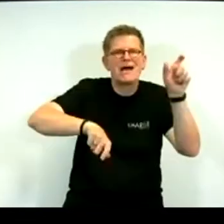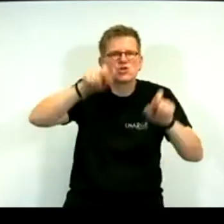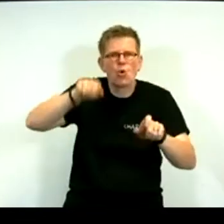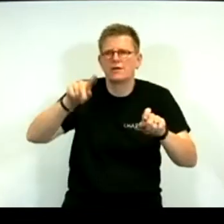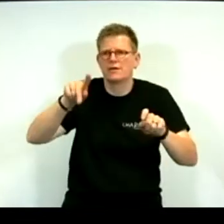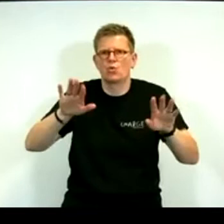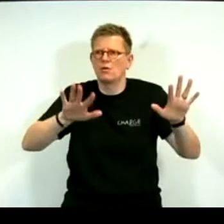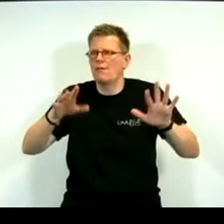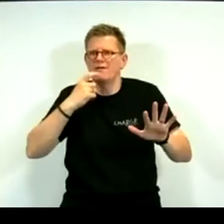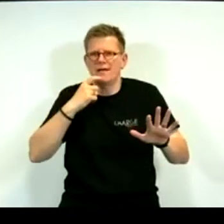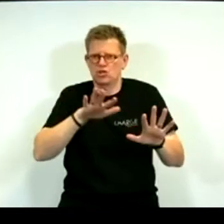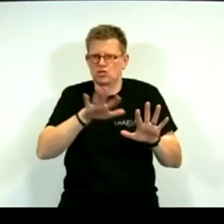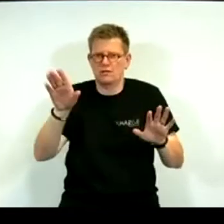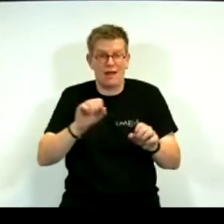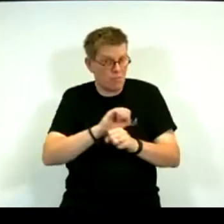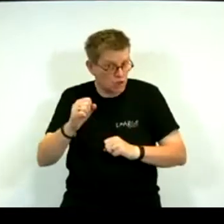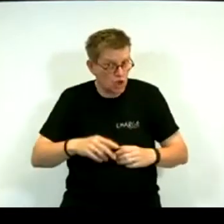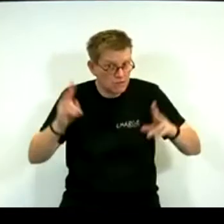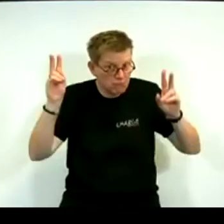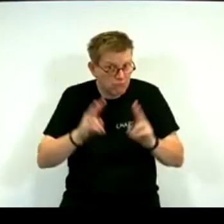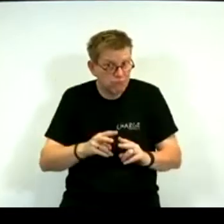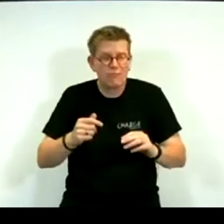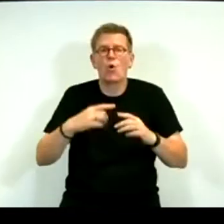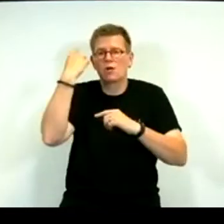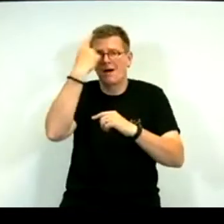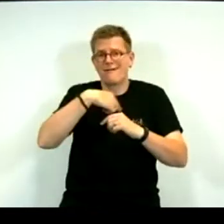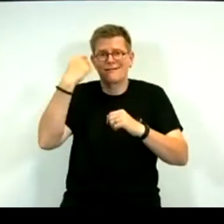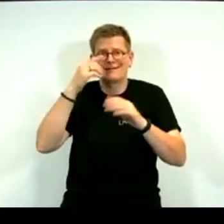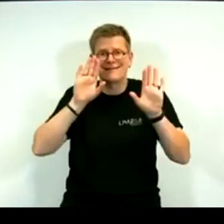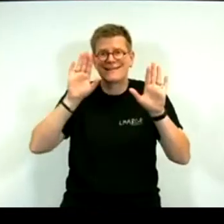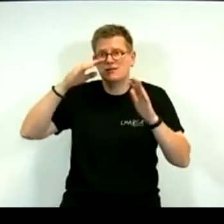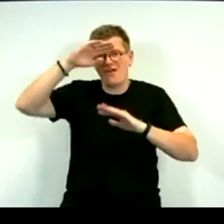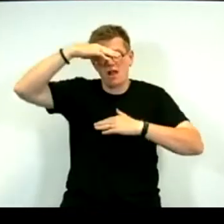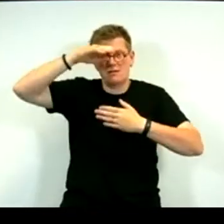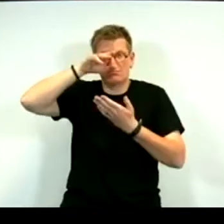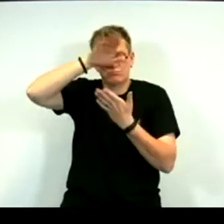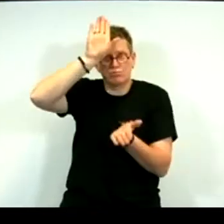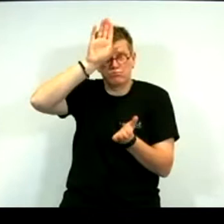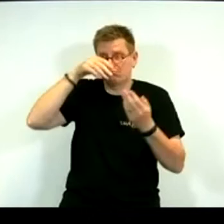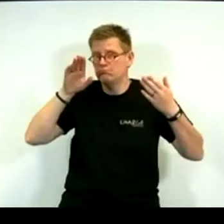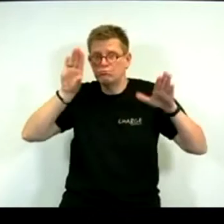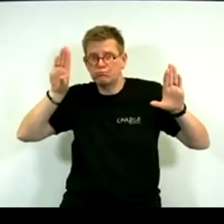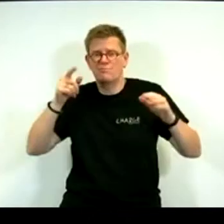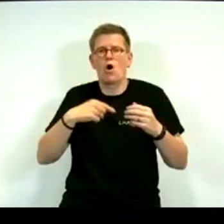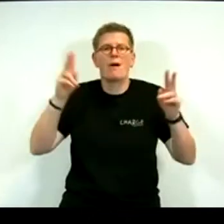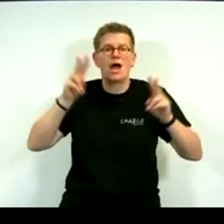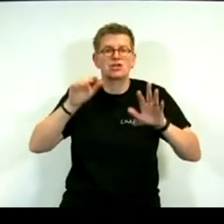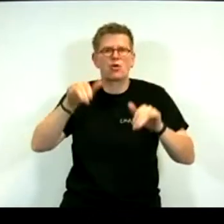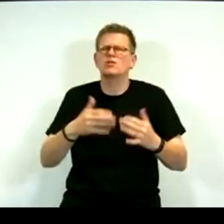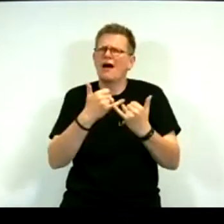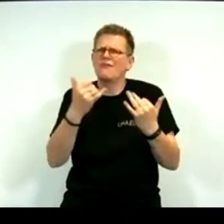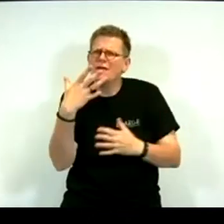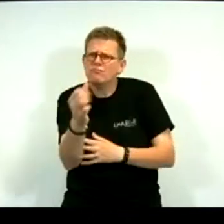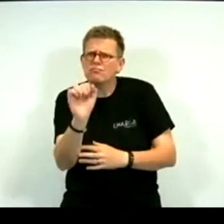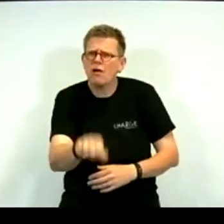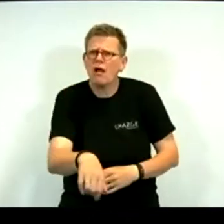gaze on objects or persons in the room. May it still be that she has impairments regarding her visual field? How to find out is the